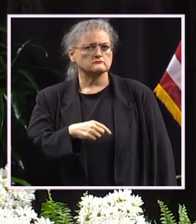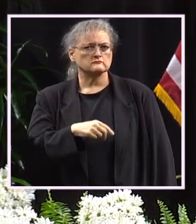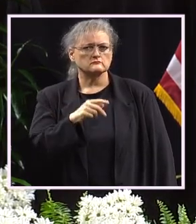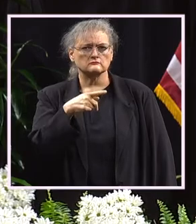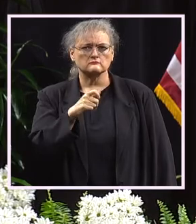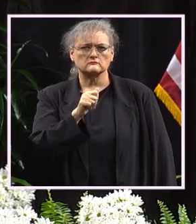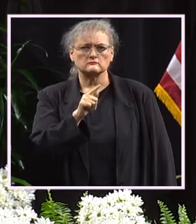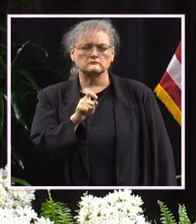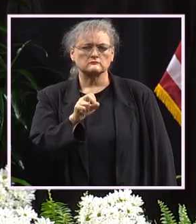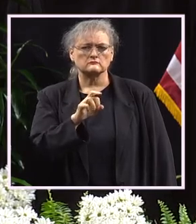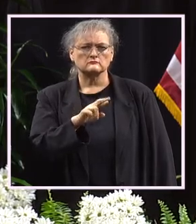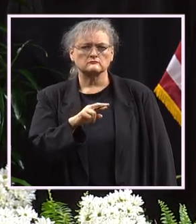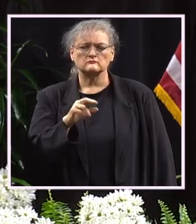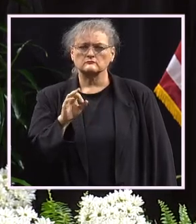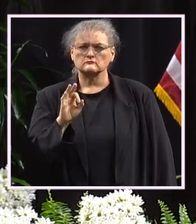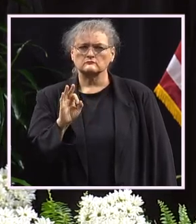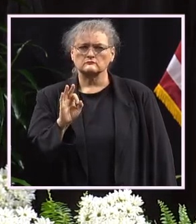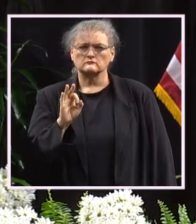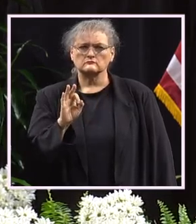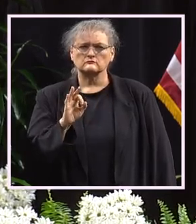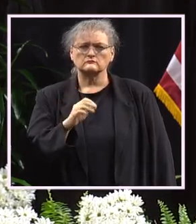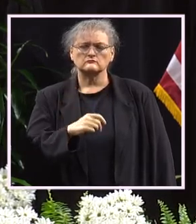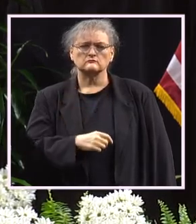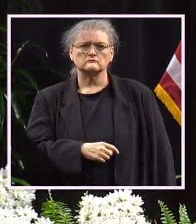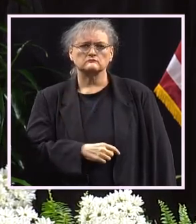Peter L. Freemeyer.